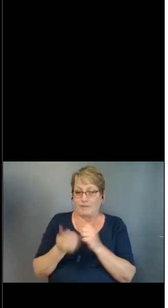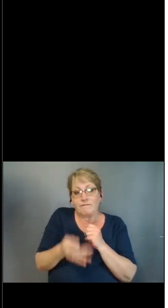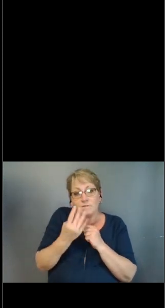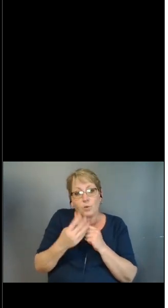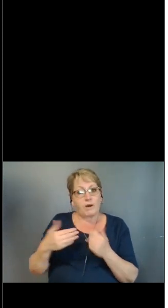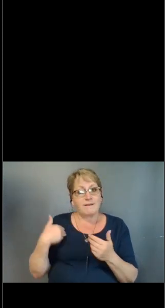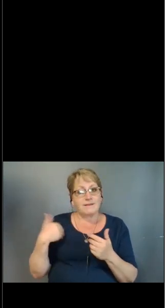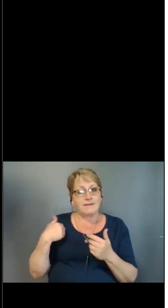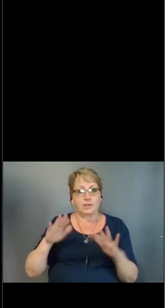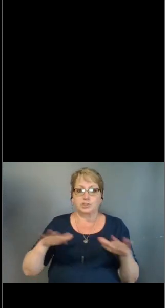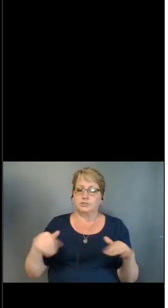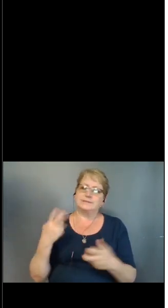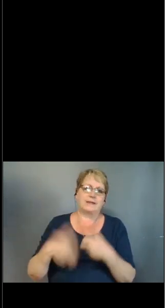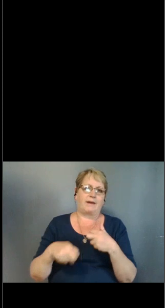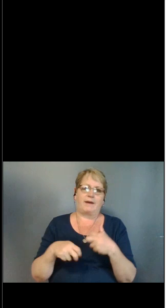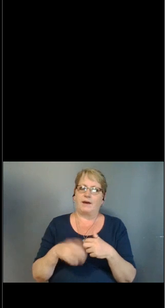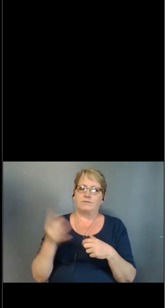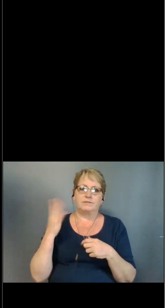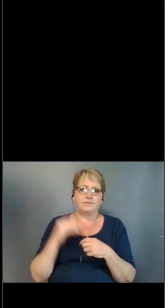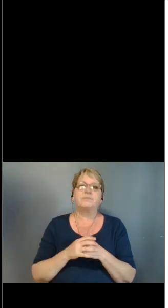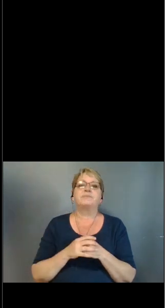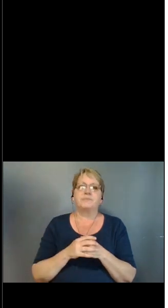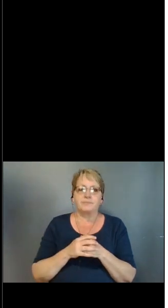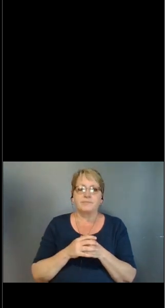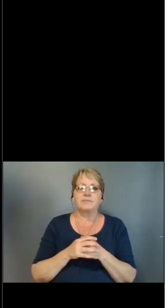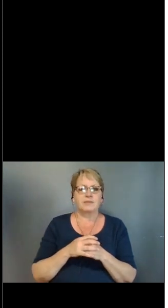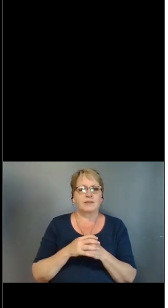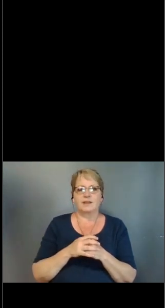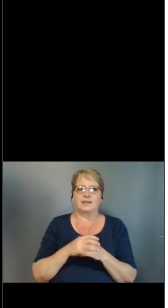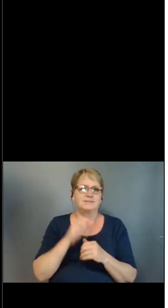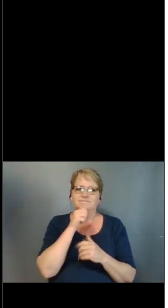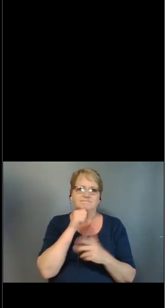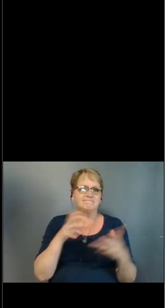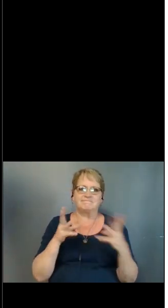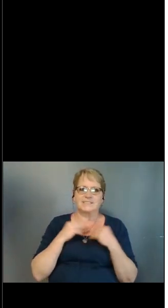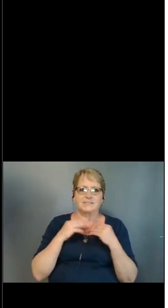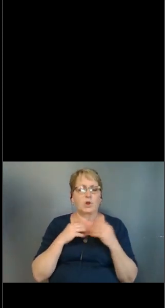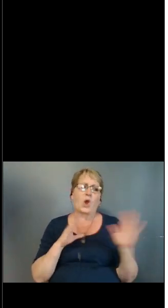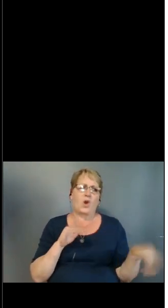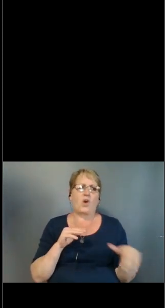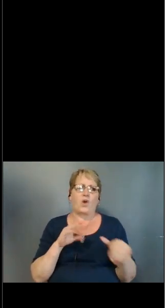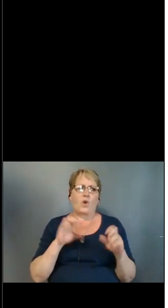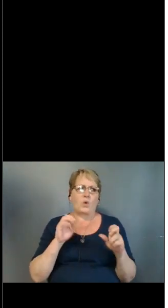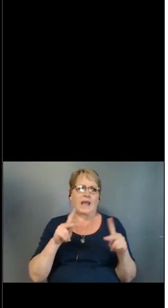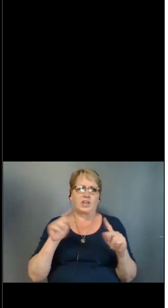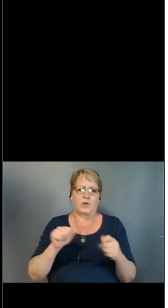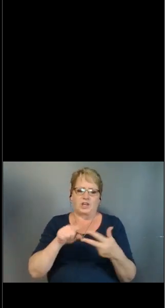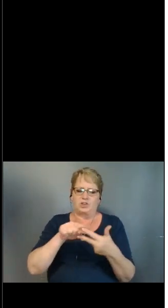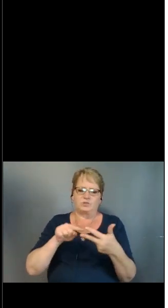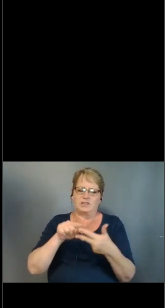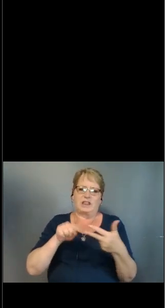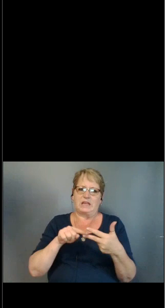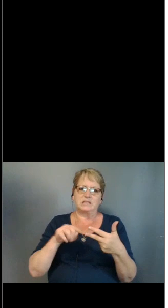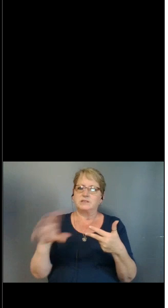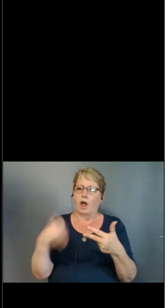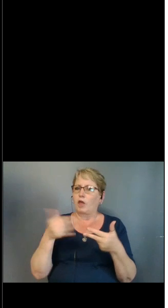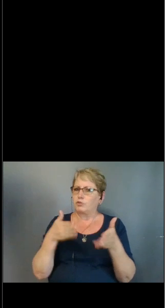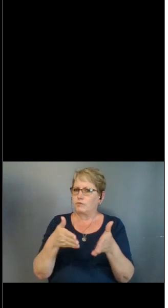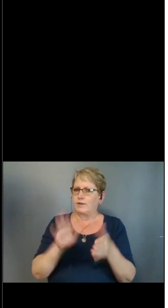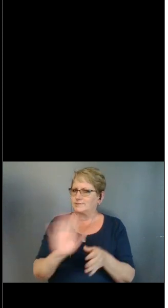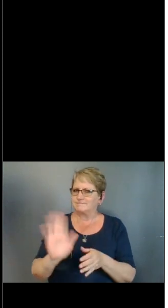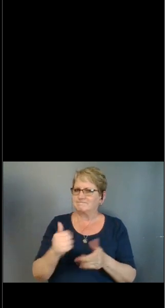really difficult. So that doesn't cut it as far as, oh, it's okay, you can just use those two routes. It's a